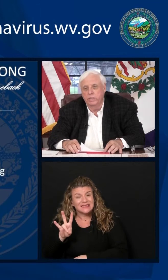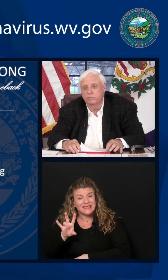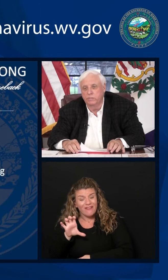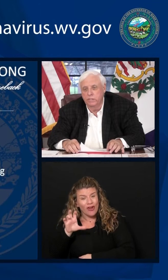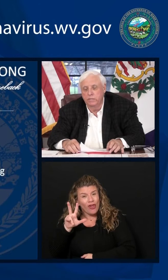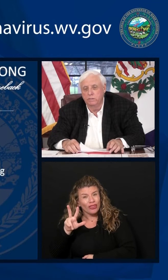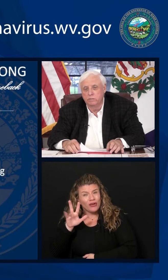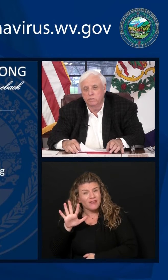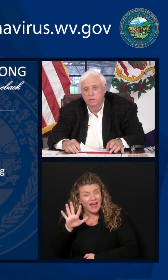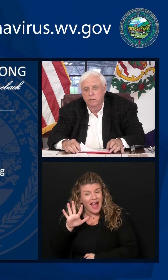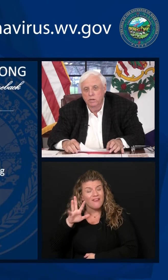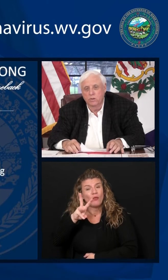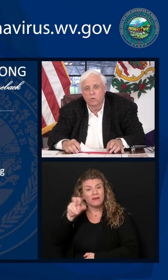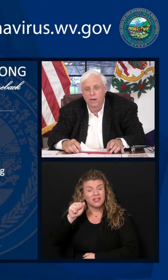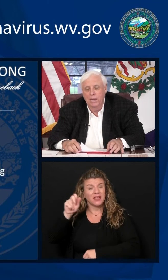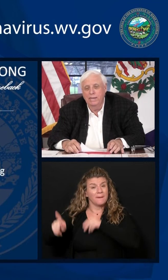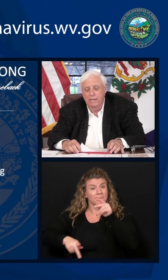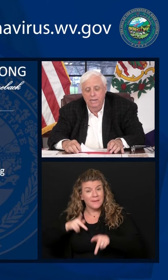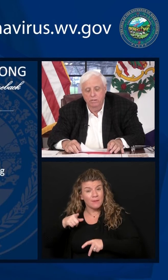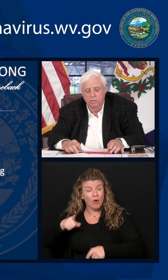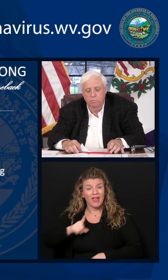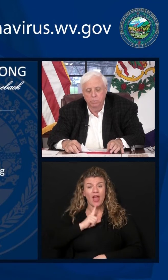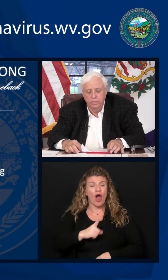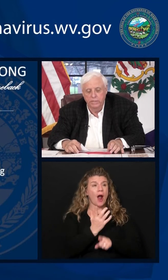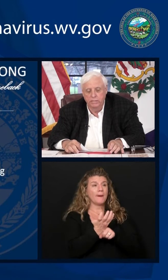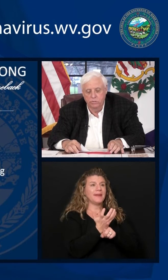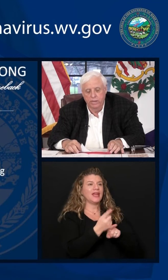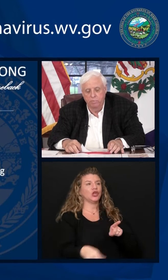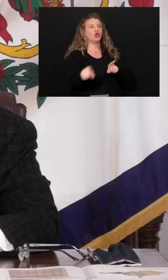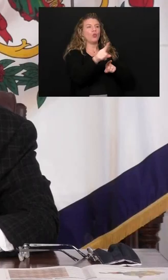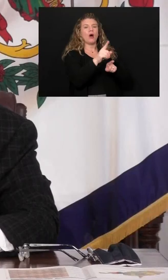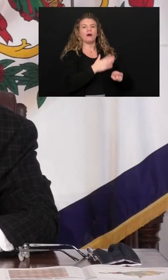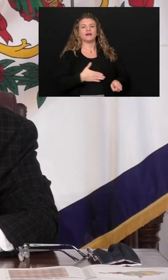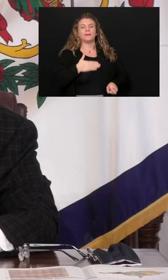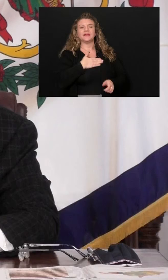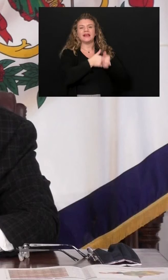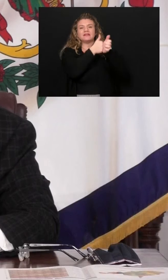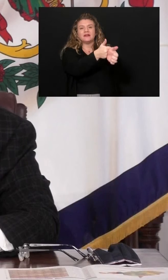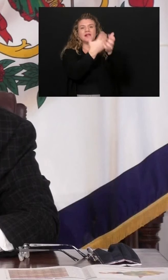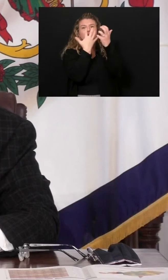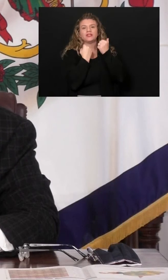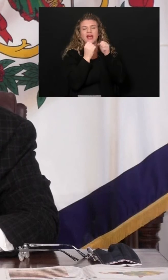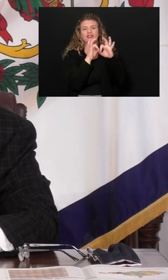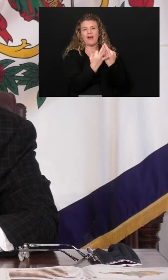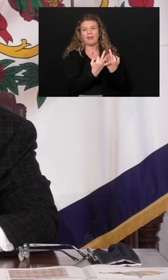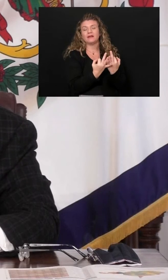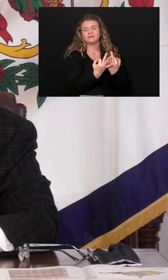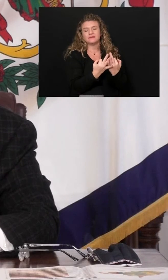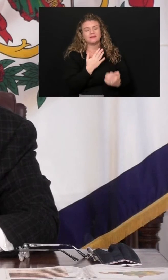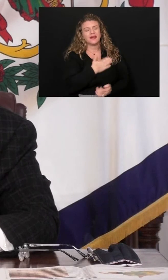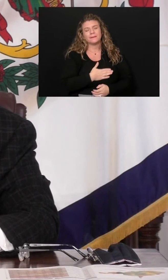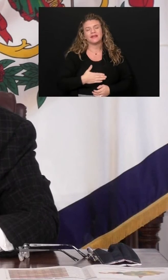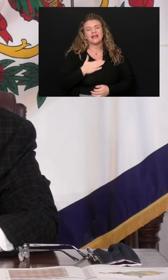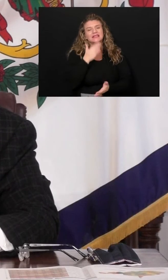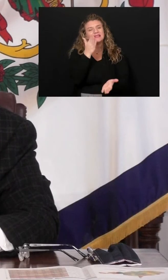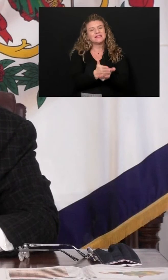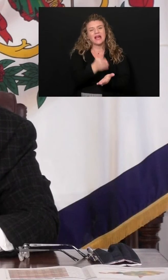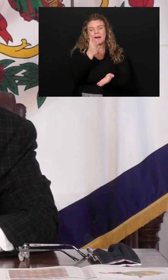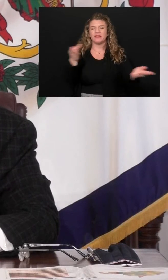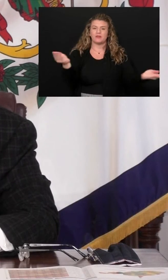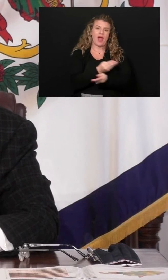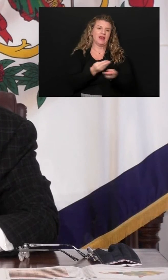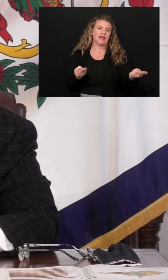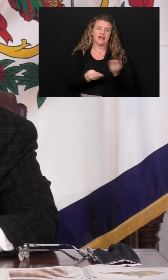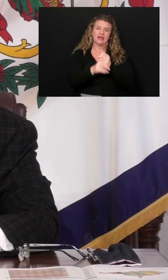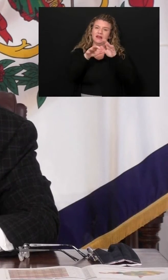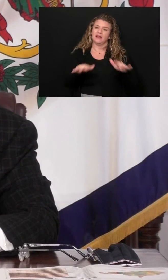735 West Virginians are crying out to please try to protect yourself and please stop this thing